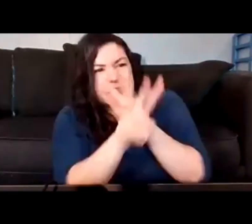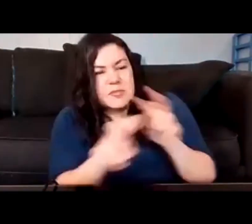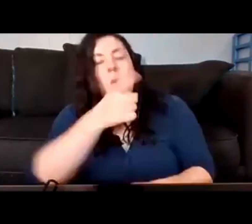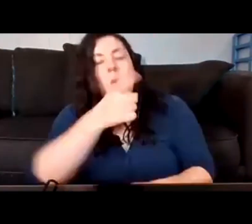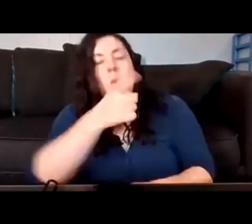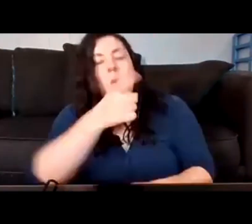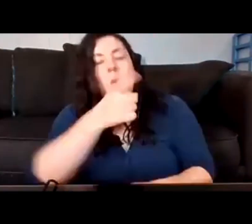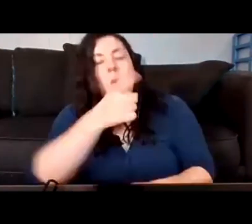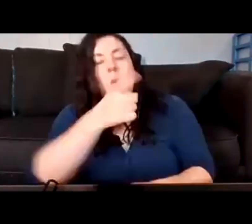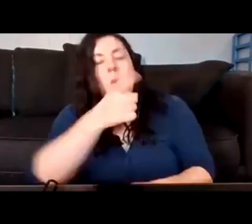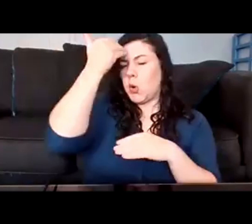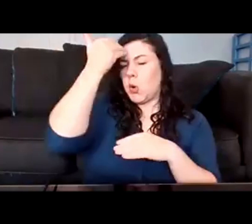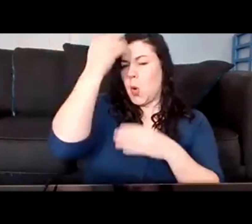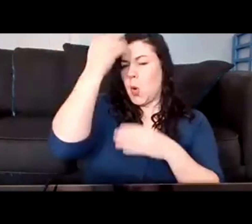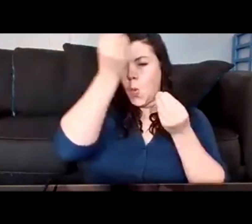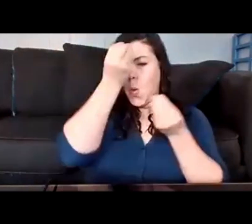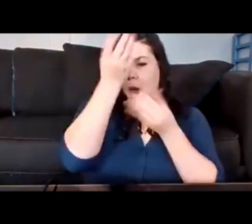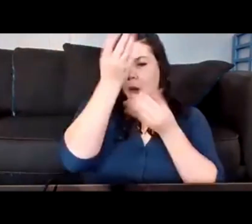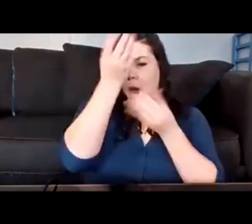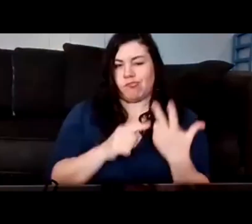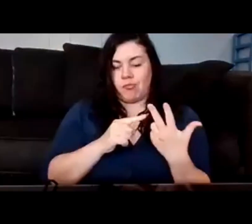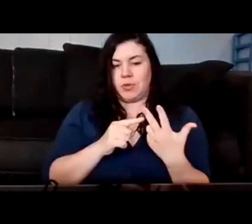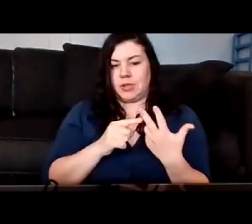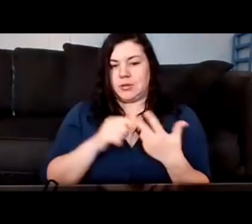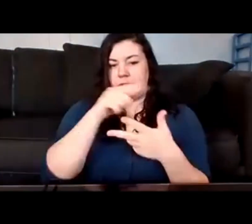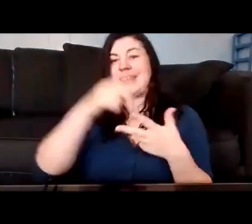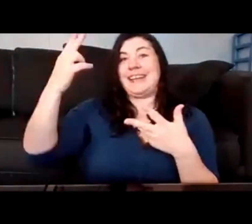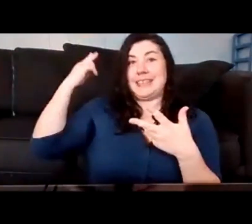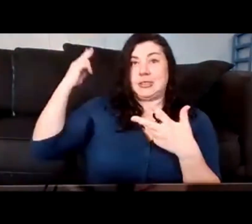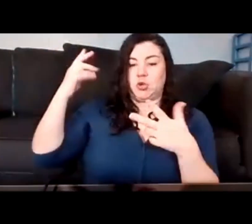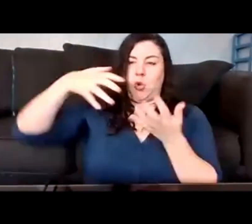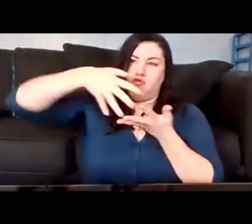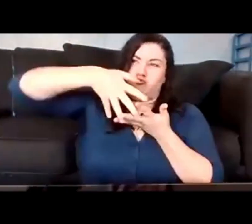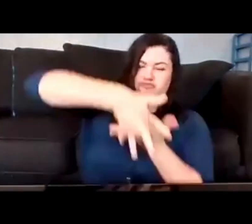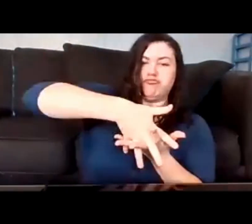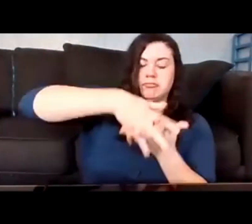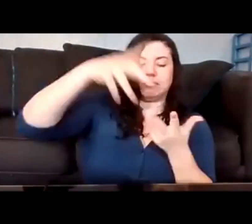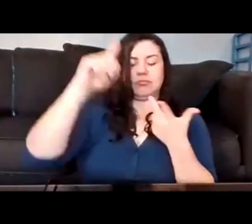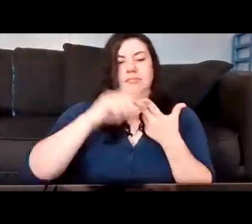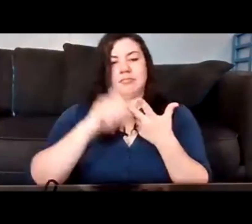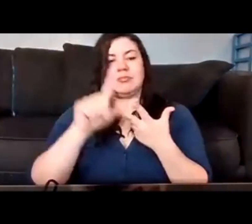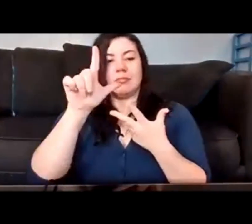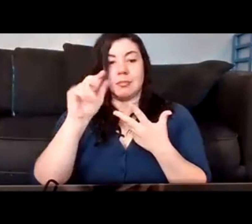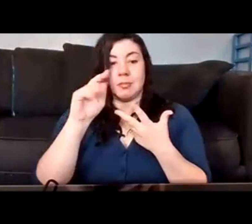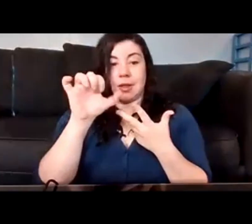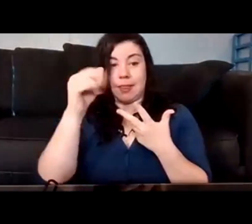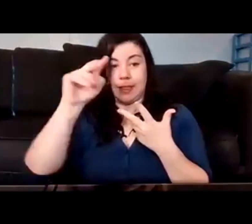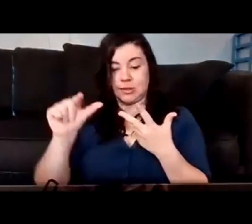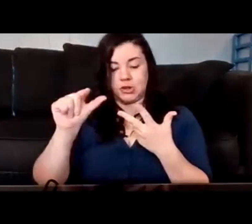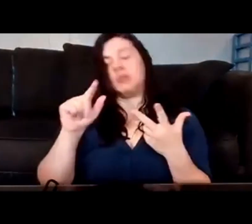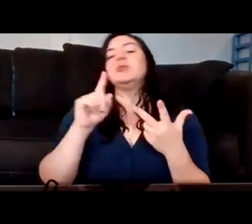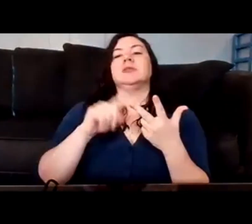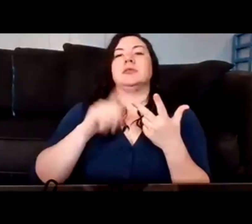about historical roots, lynching violence and imagery. We're going to talk about artistic projects, the individual use. We're going to talk